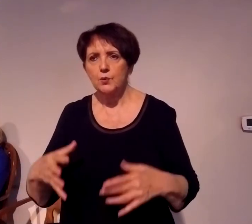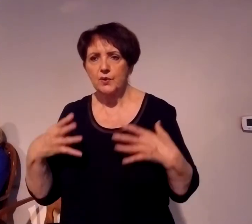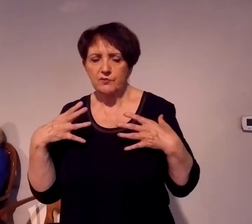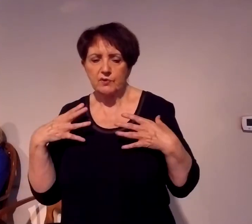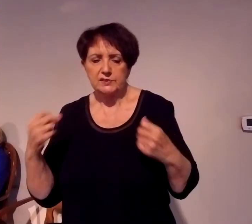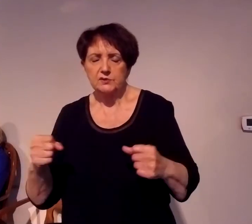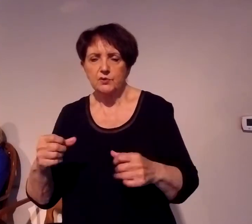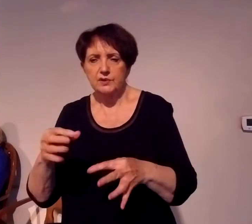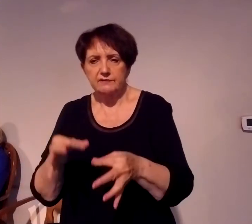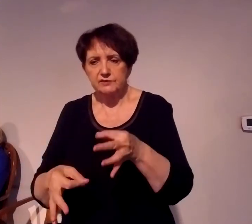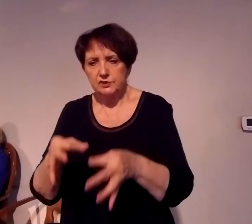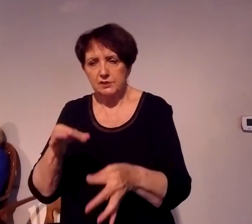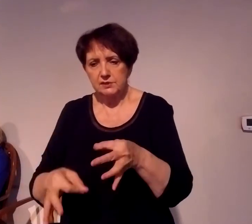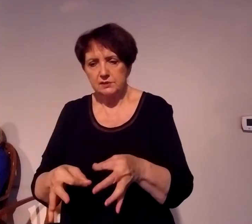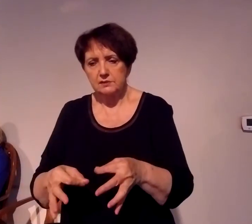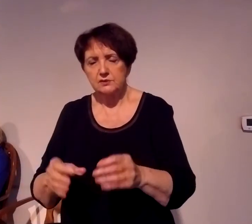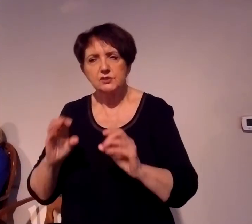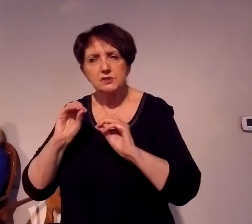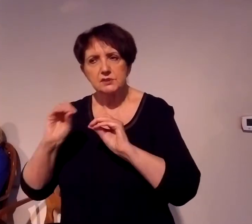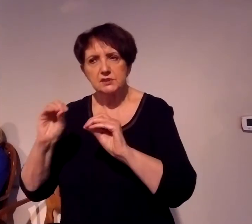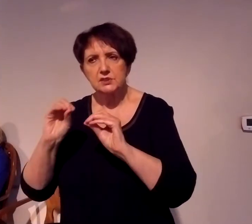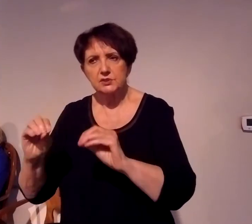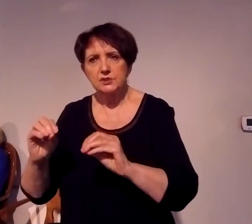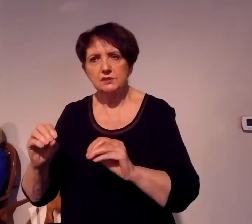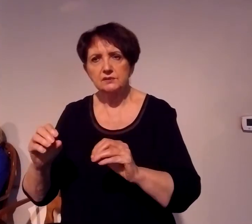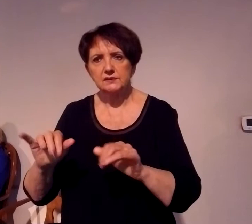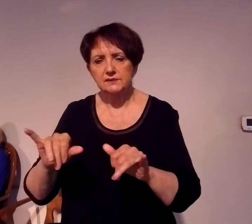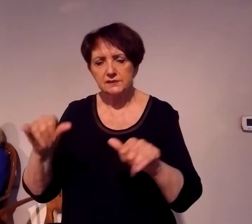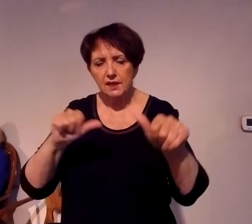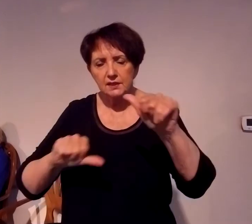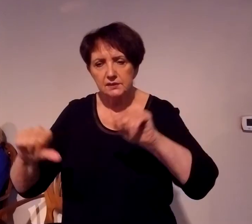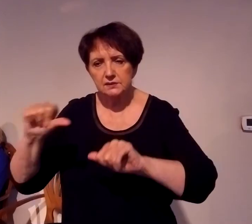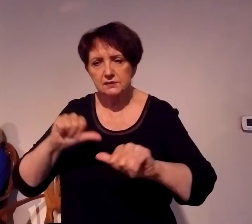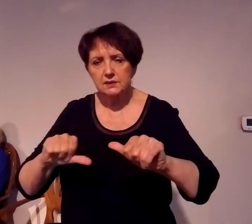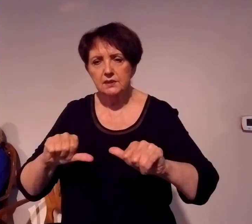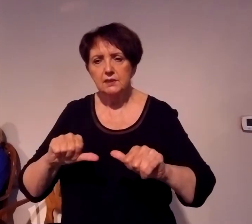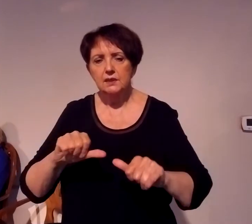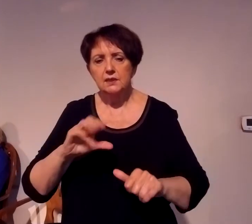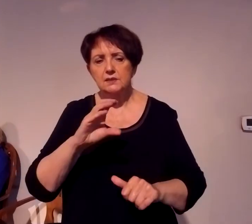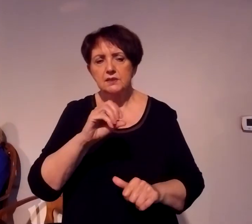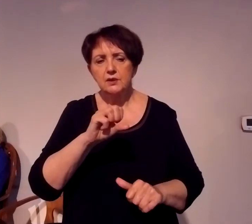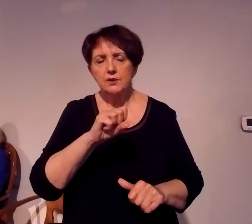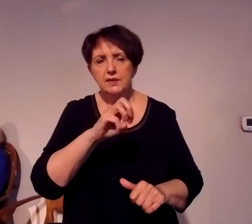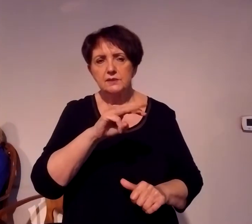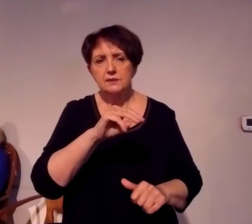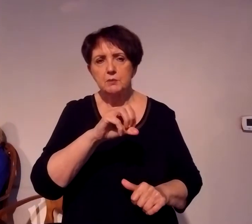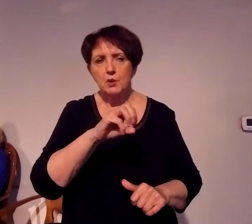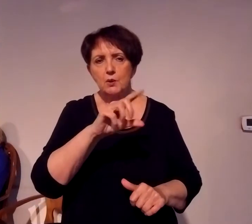teaching the science and cosmology of oneness.